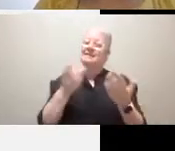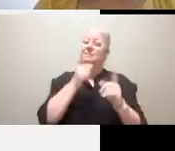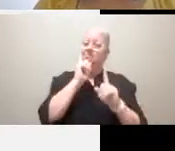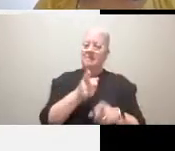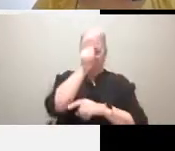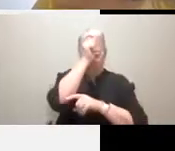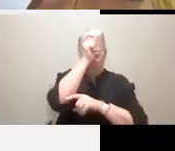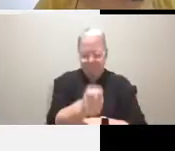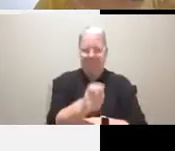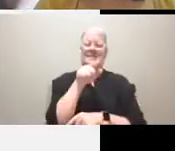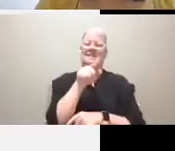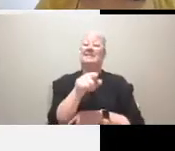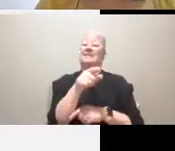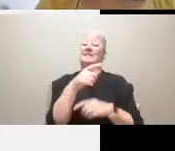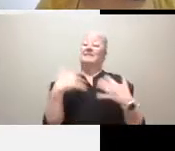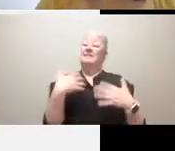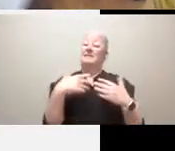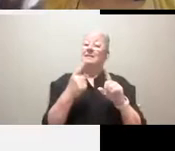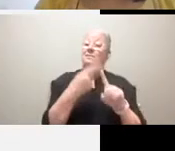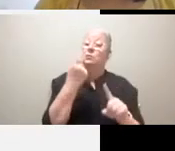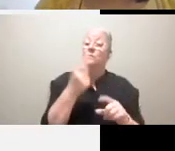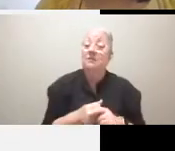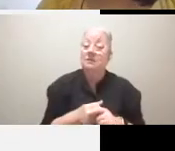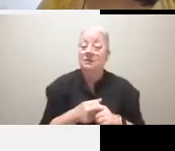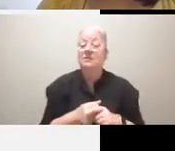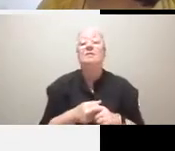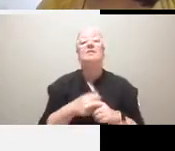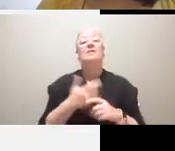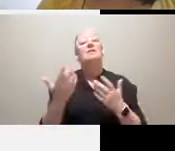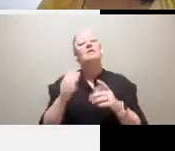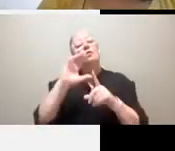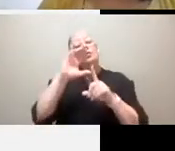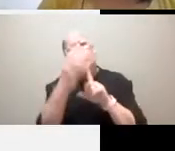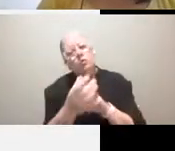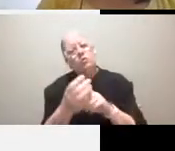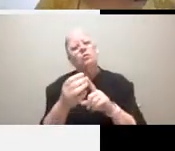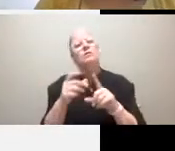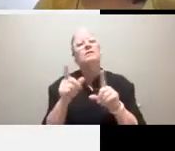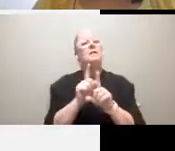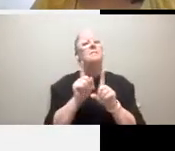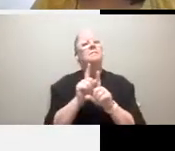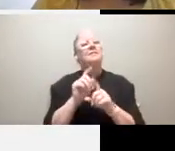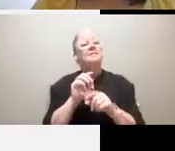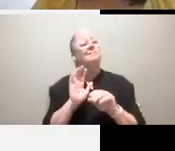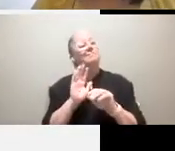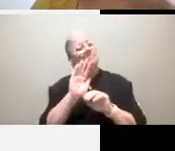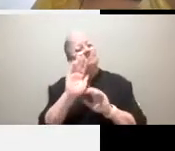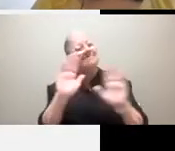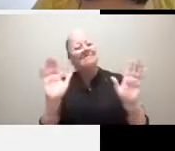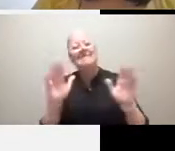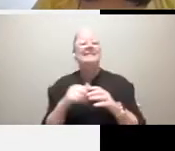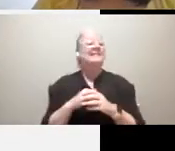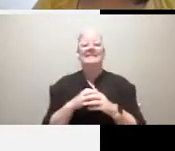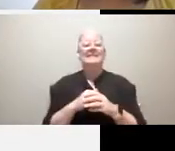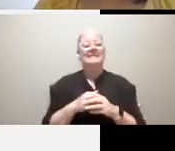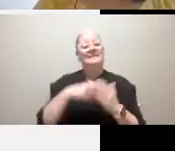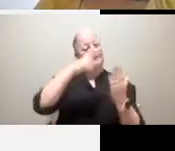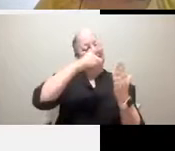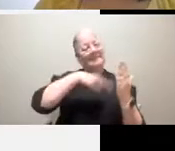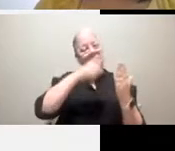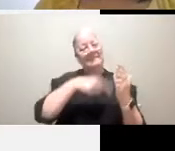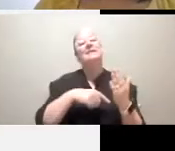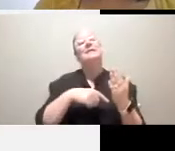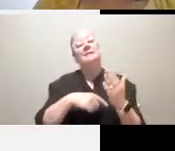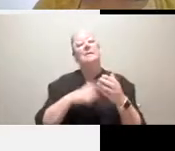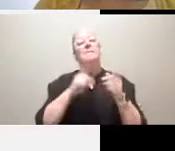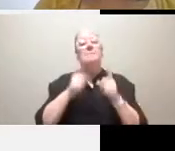with this, an aware culture will culminate in the organization that this policy is just not on papers, it is very usable, it is